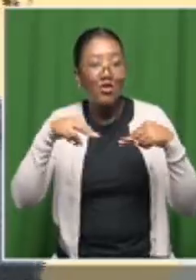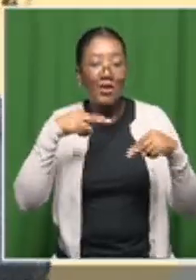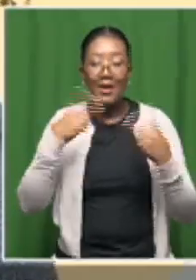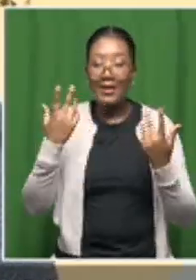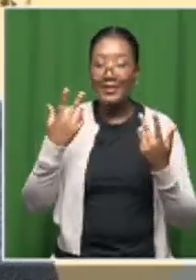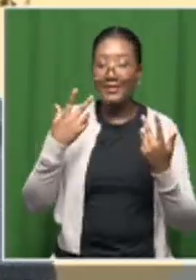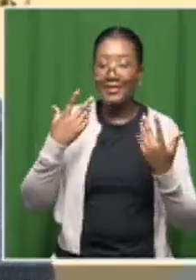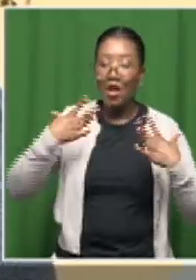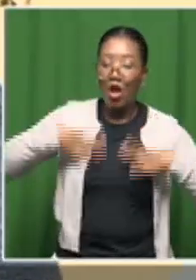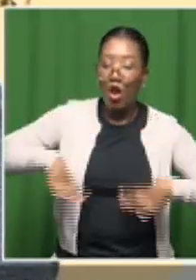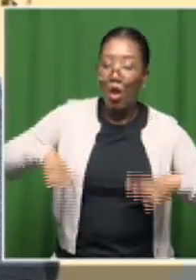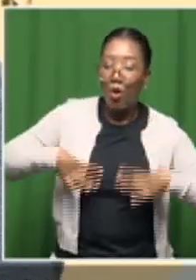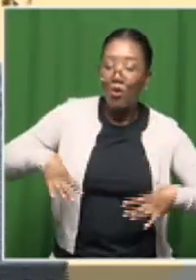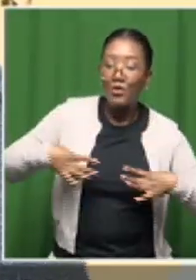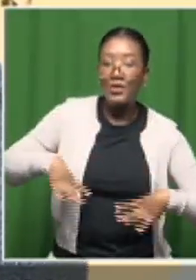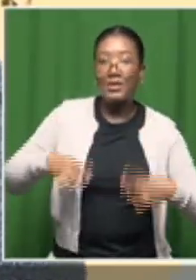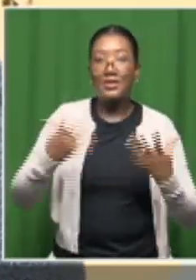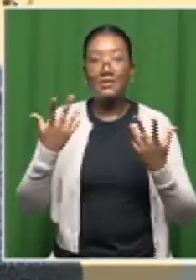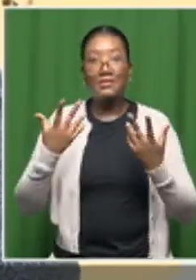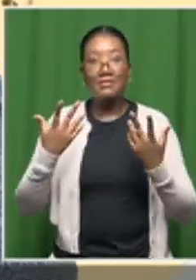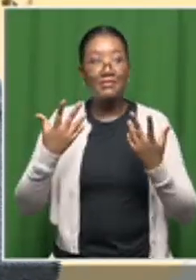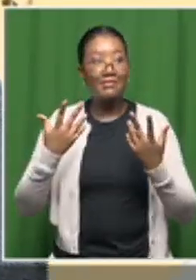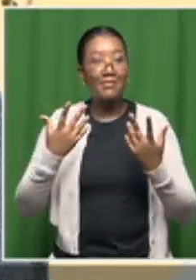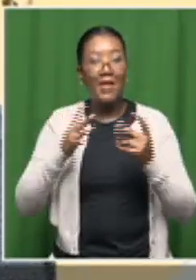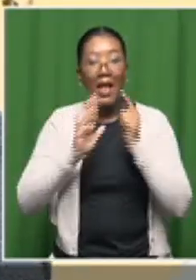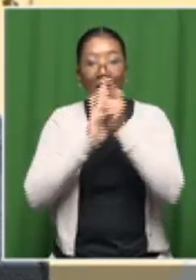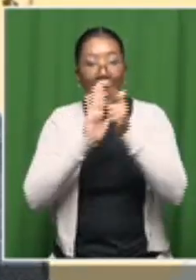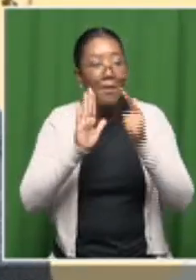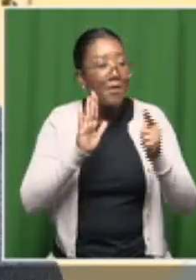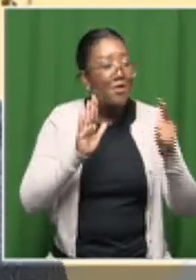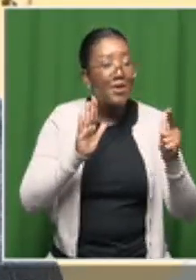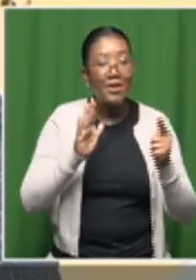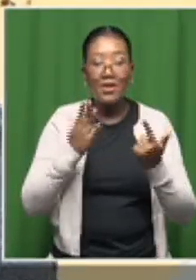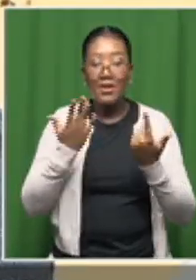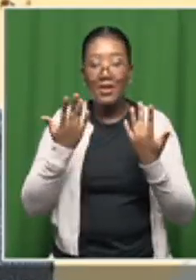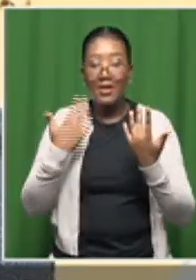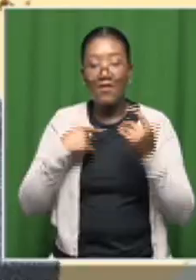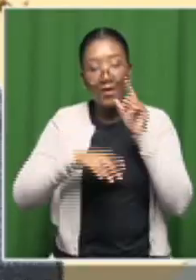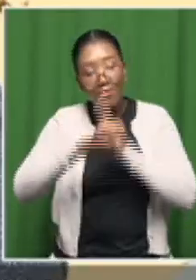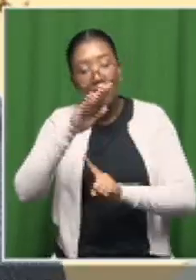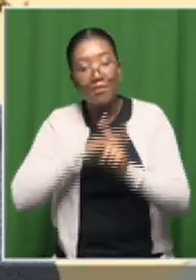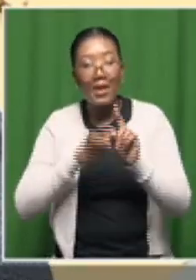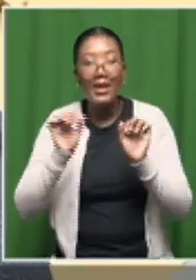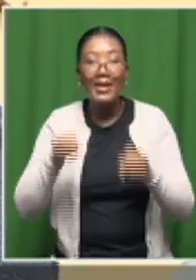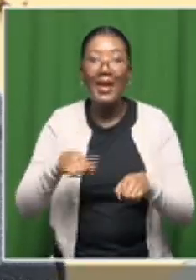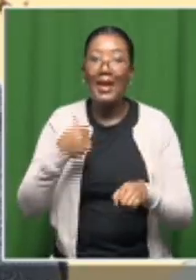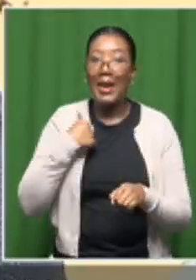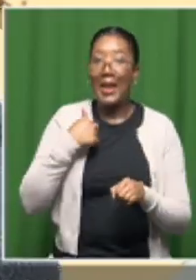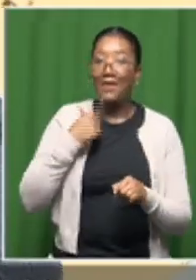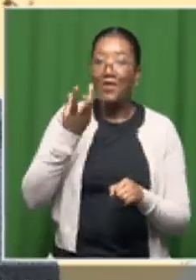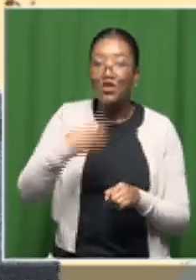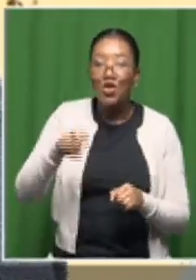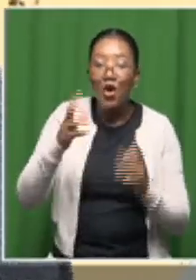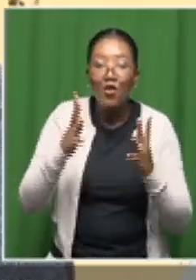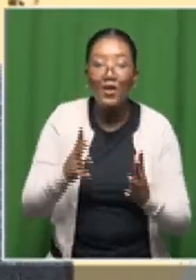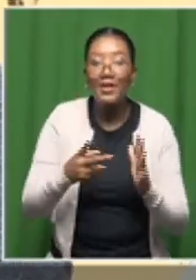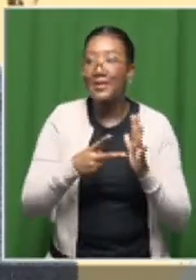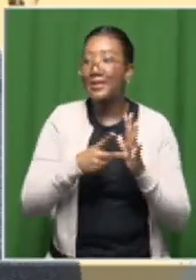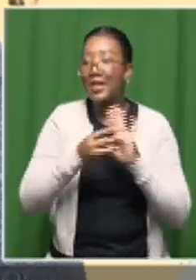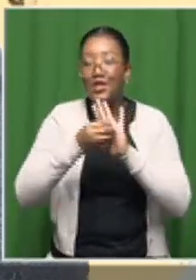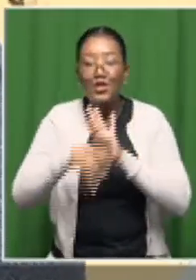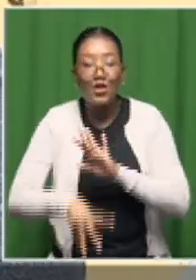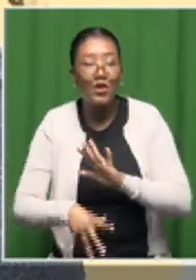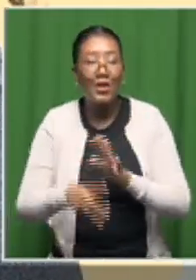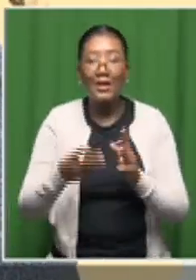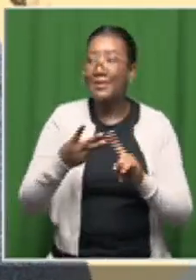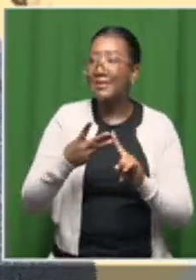boutiques, libraries, and so when you come here, you can come here as a researcher, you come as a tourist, you come as a student, you come